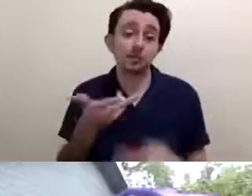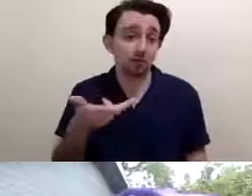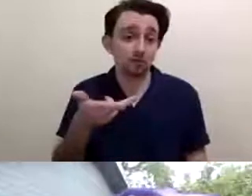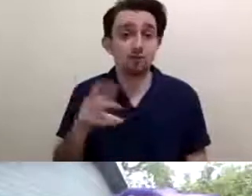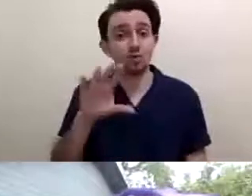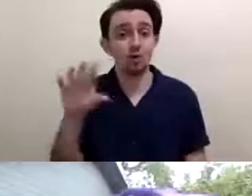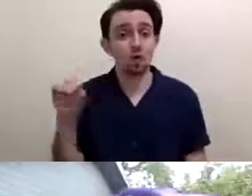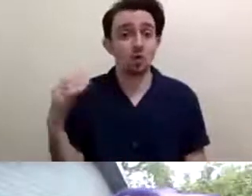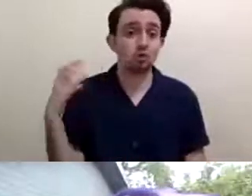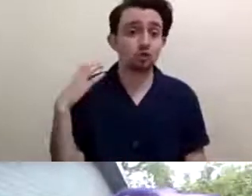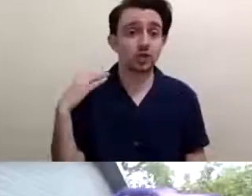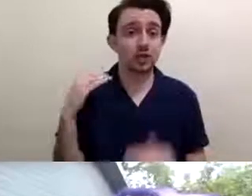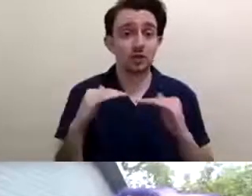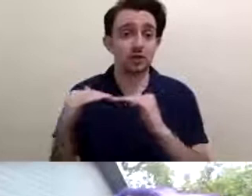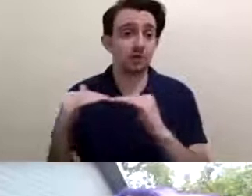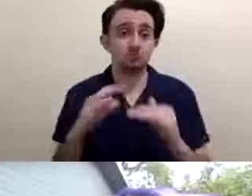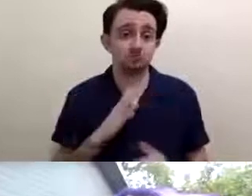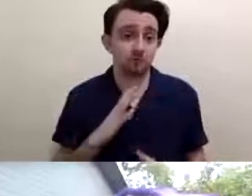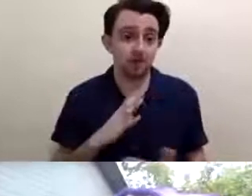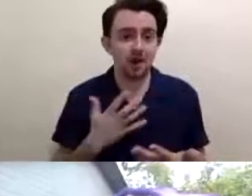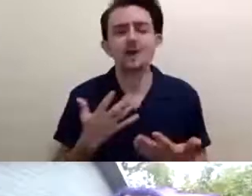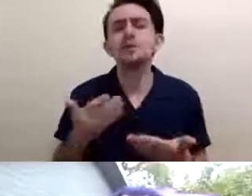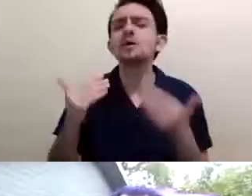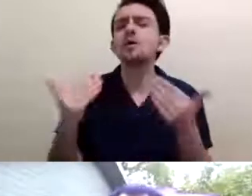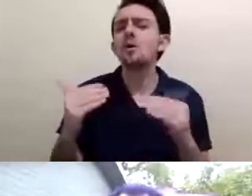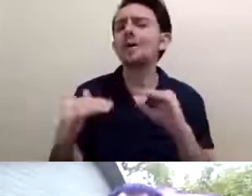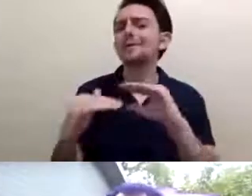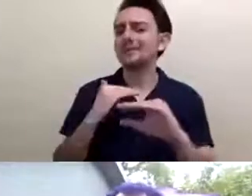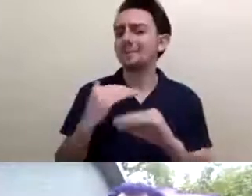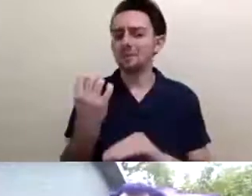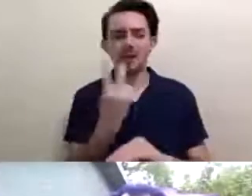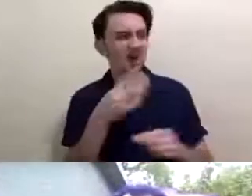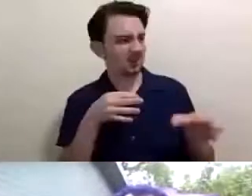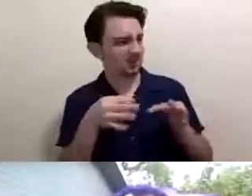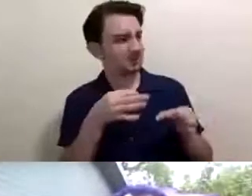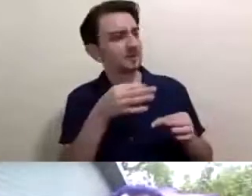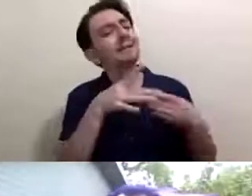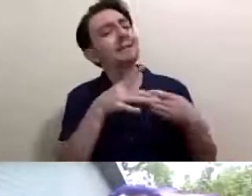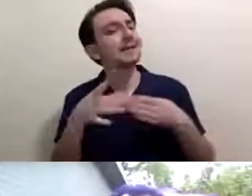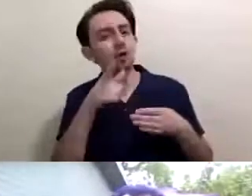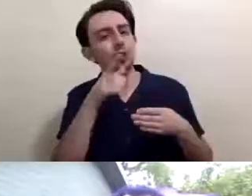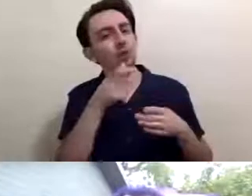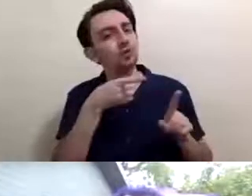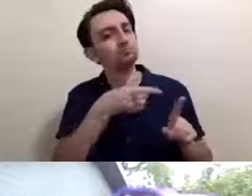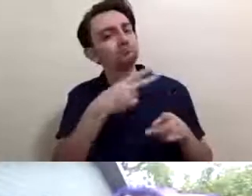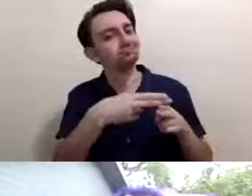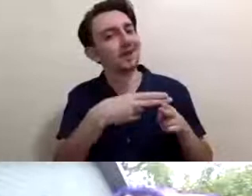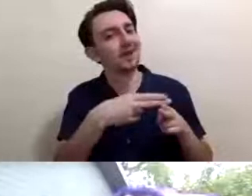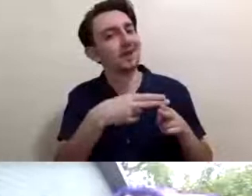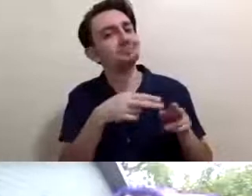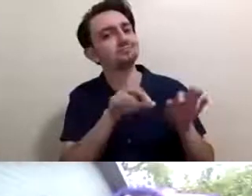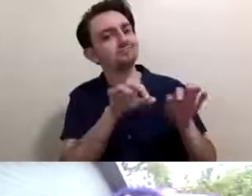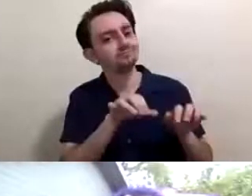say who would like to take the lead on this or leads on this. And then scheduling your first, if